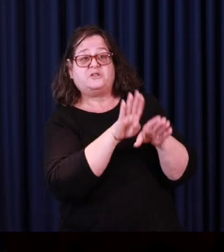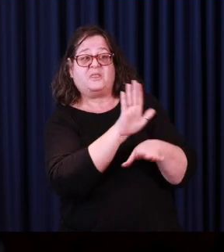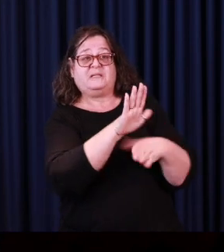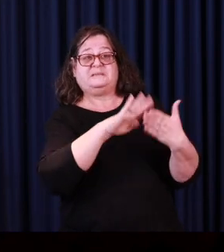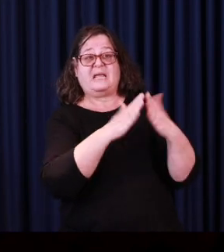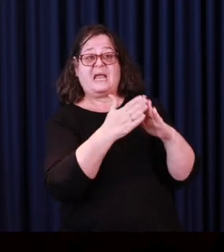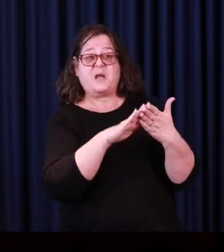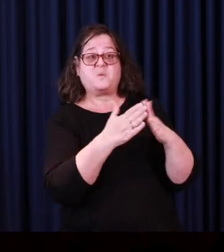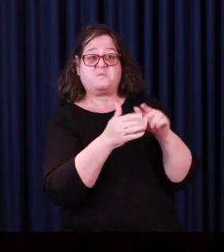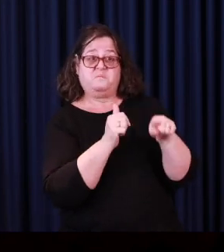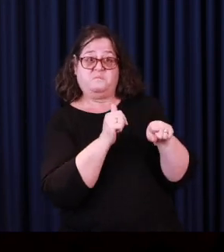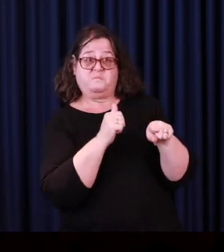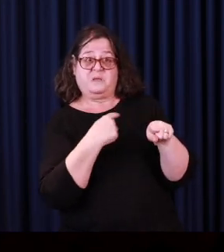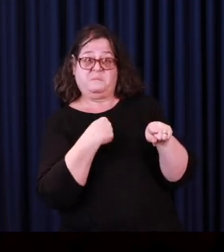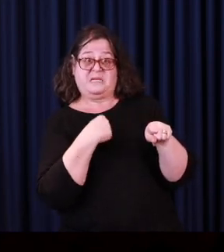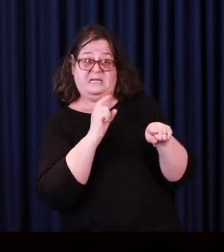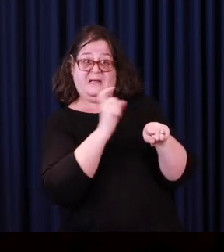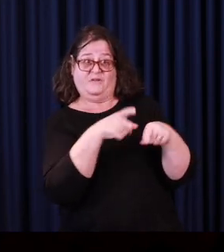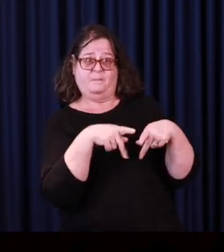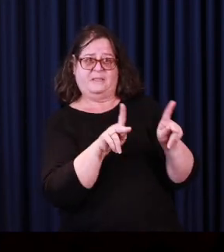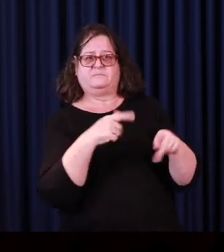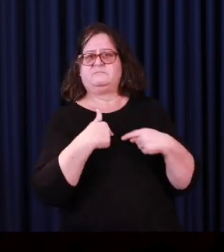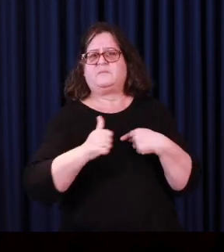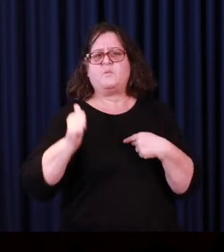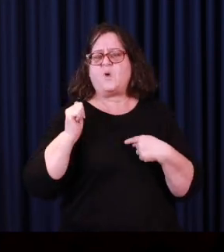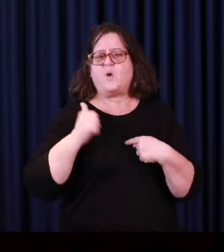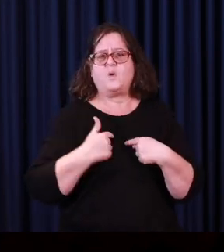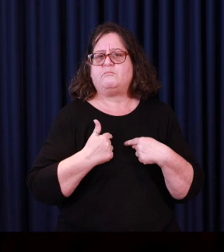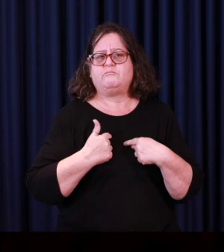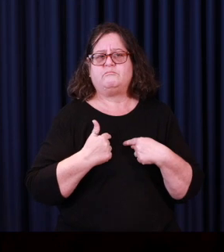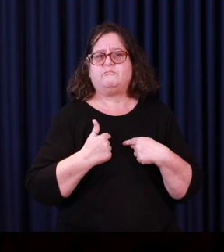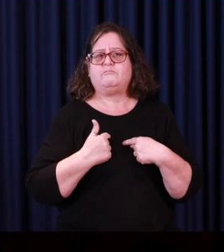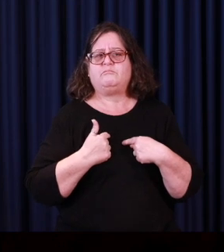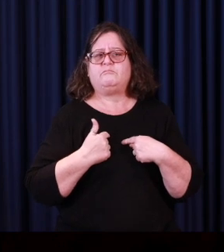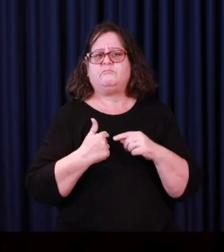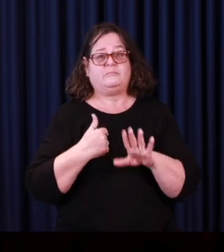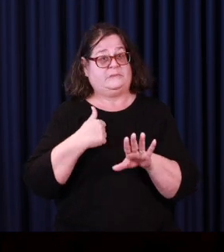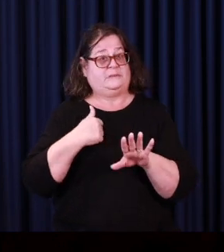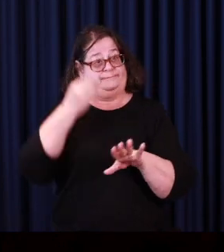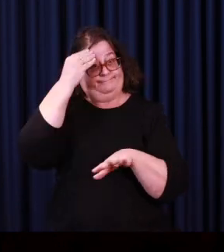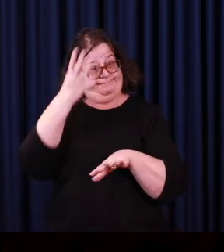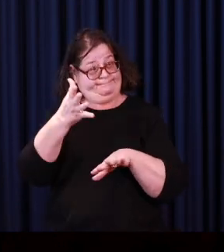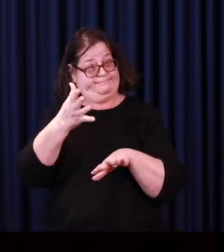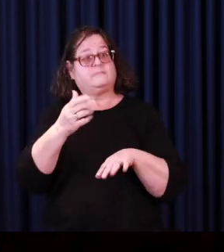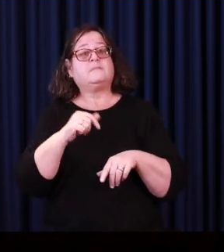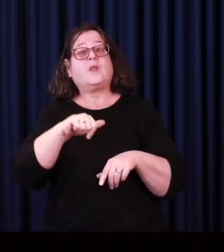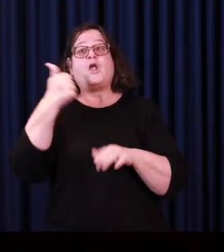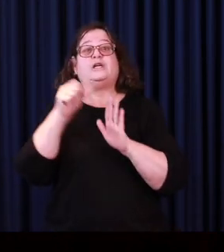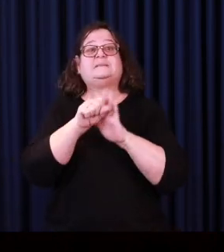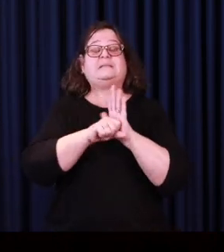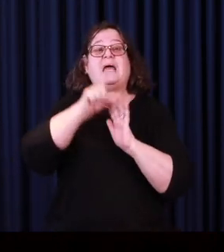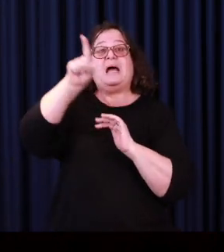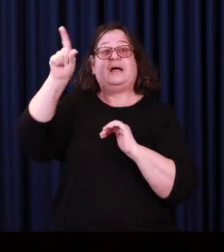down their cities. And by the way, look at the experience of the other states that did